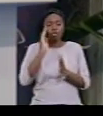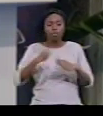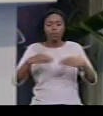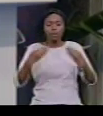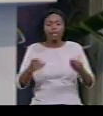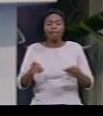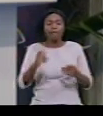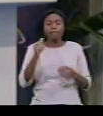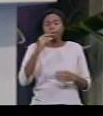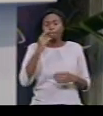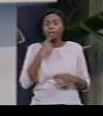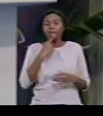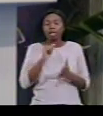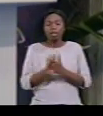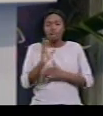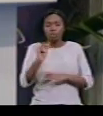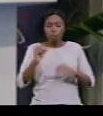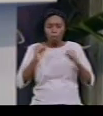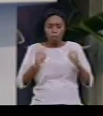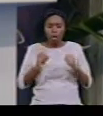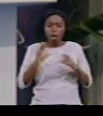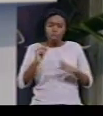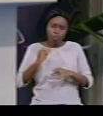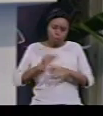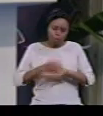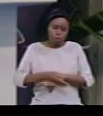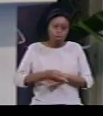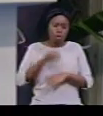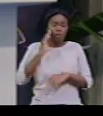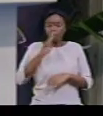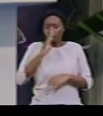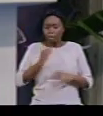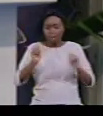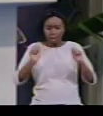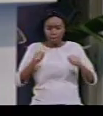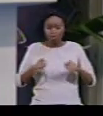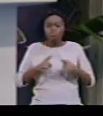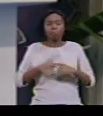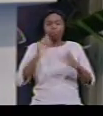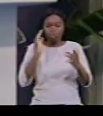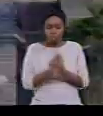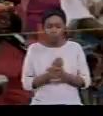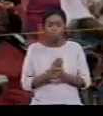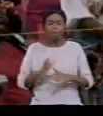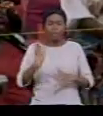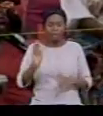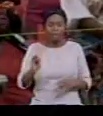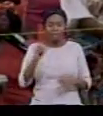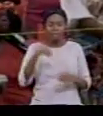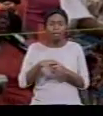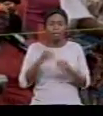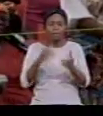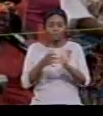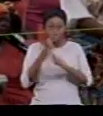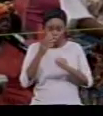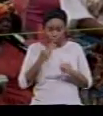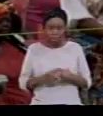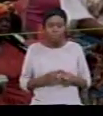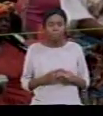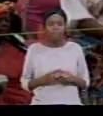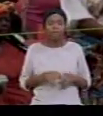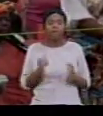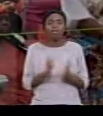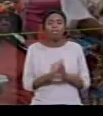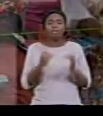no power, no force will be able to resist in Jesus' name. That